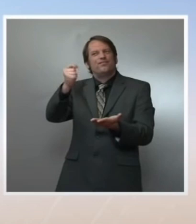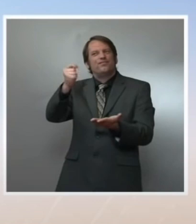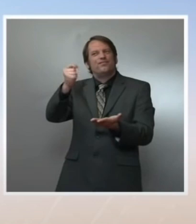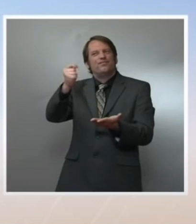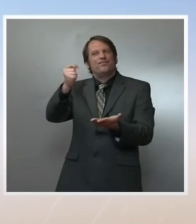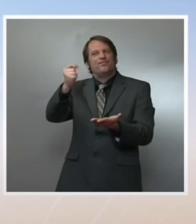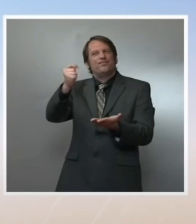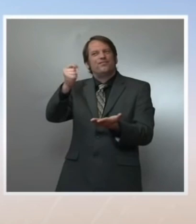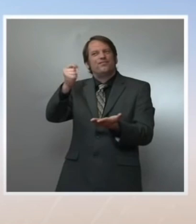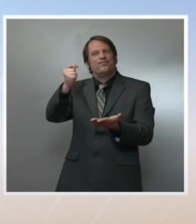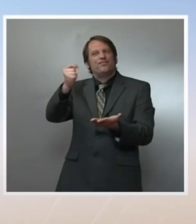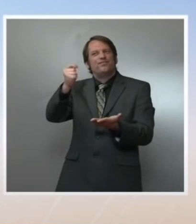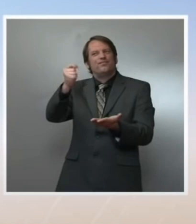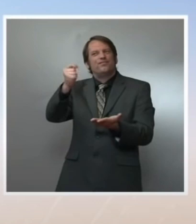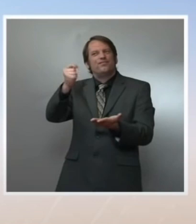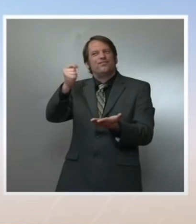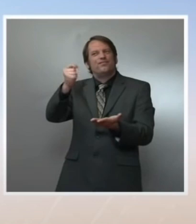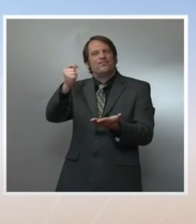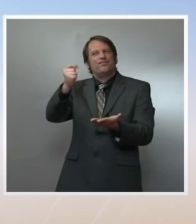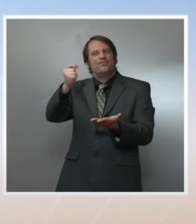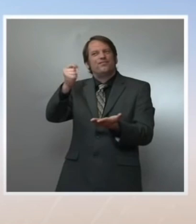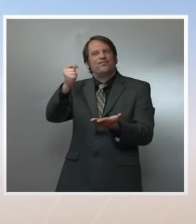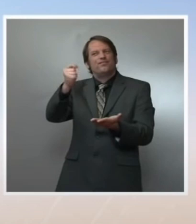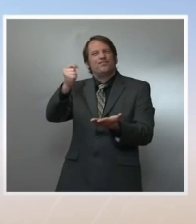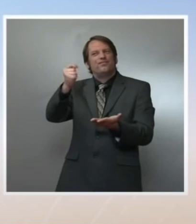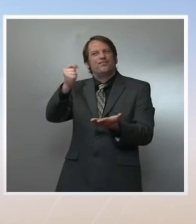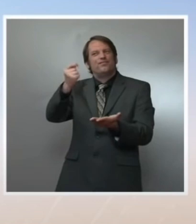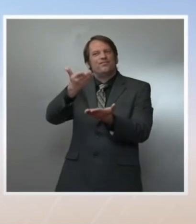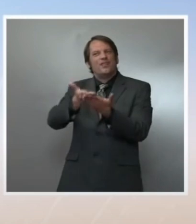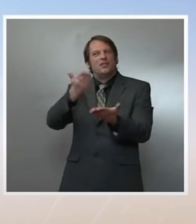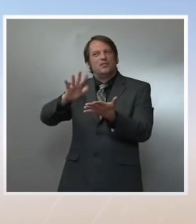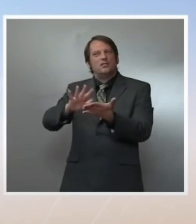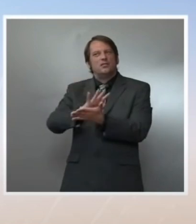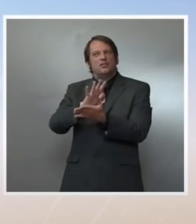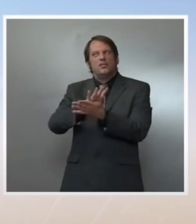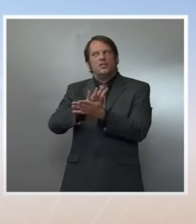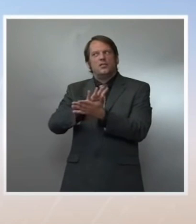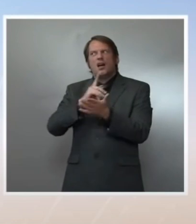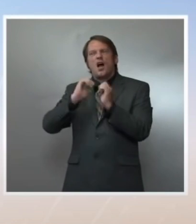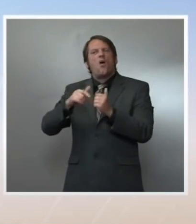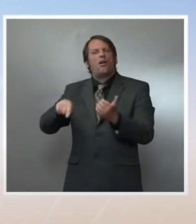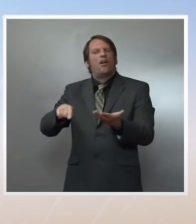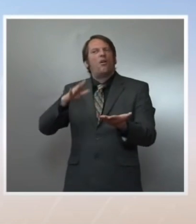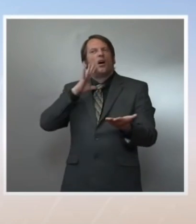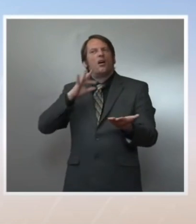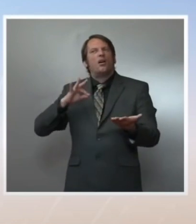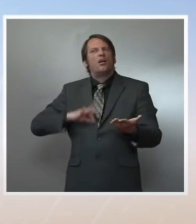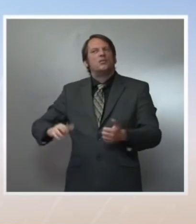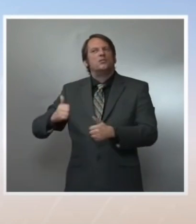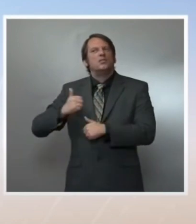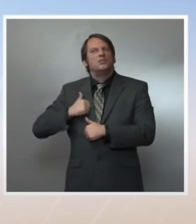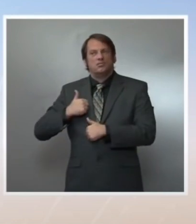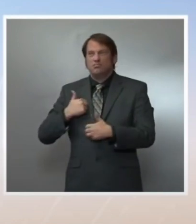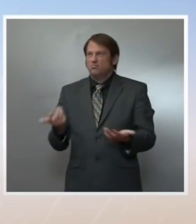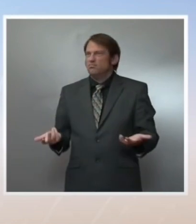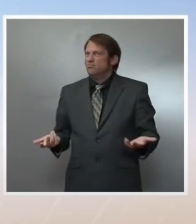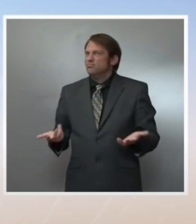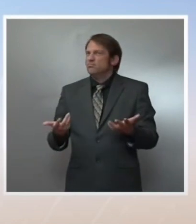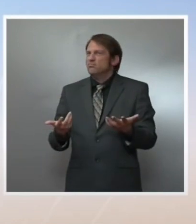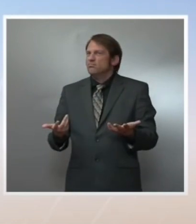some incredible new relief for veterans. Oh boy, what is this? Let's listen to it. This our obligation to veterans by creating,